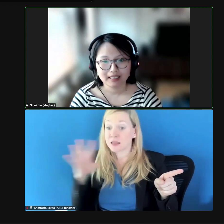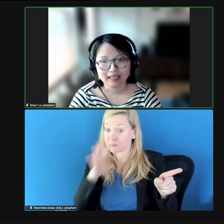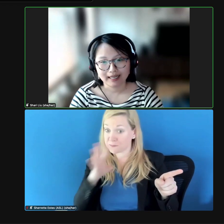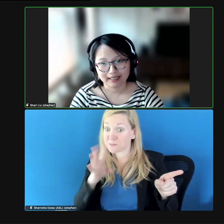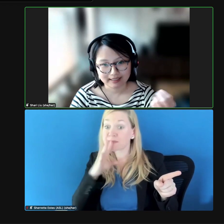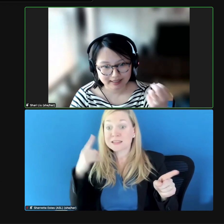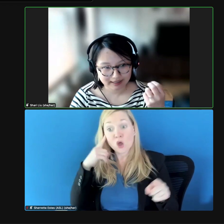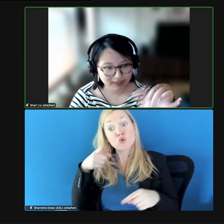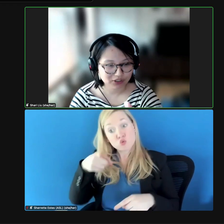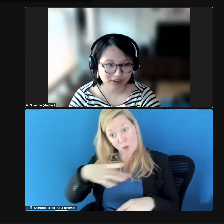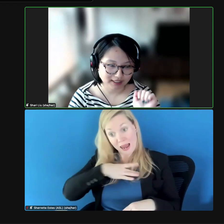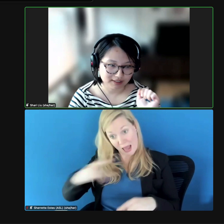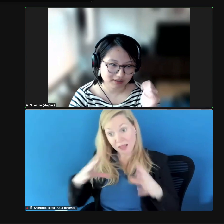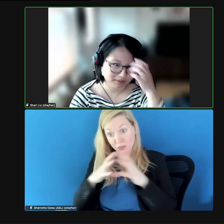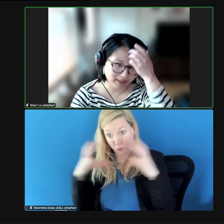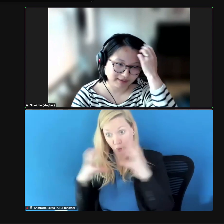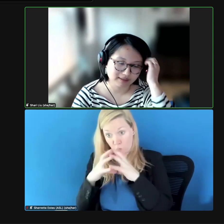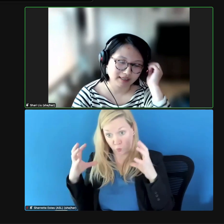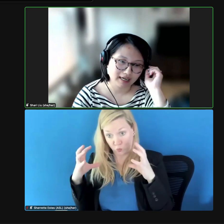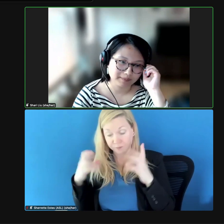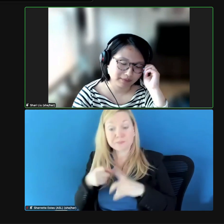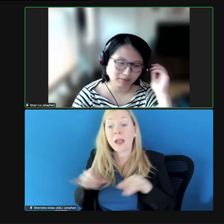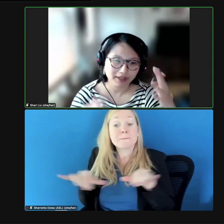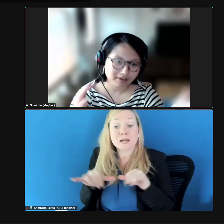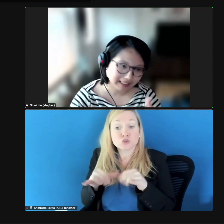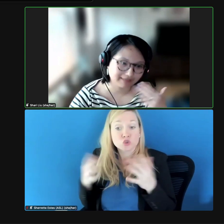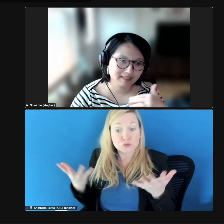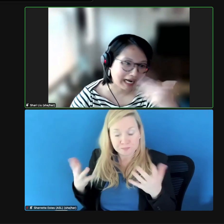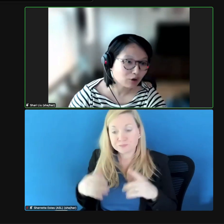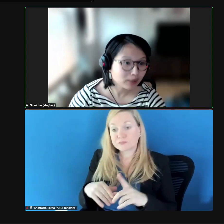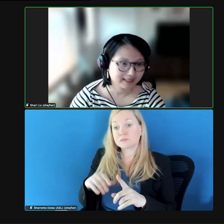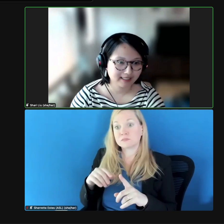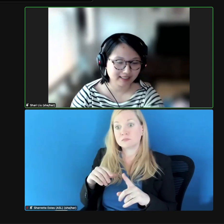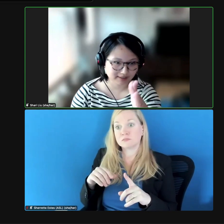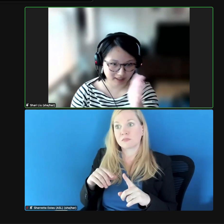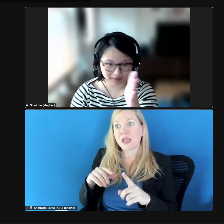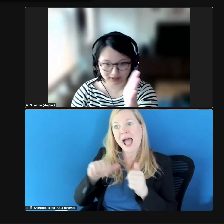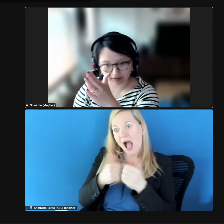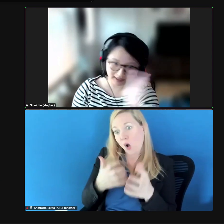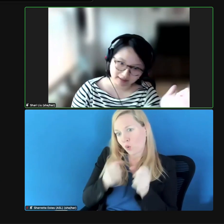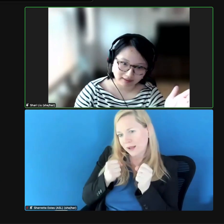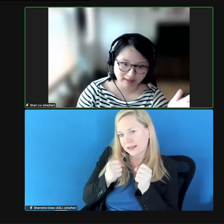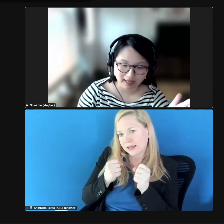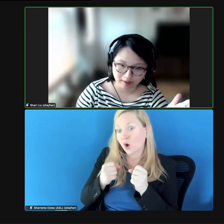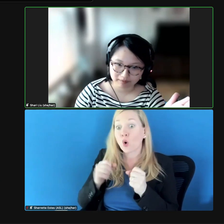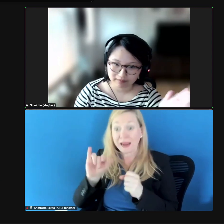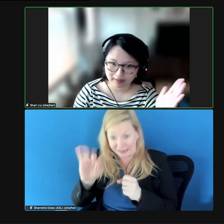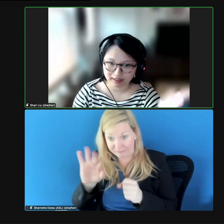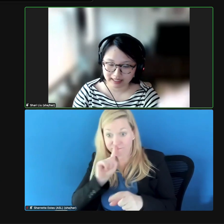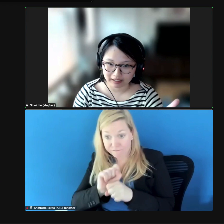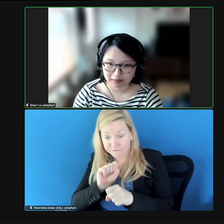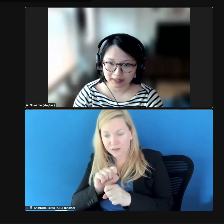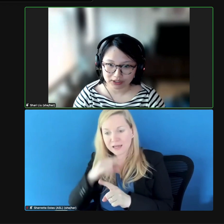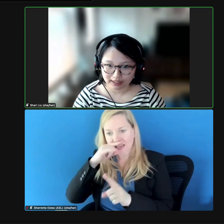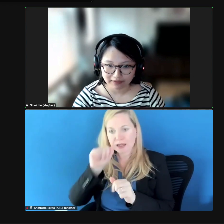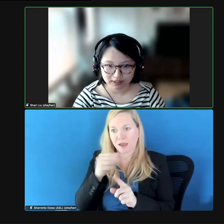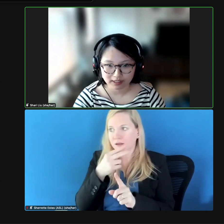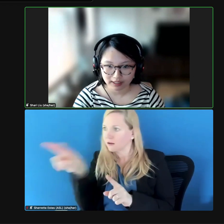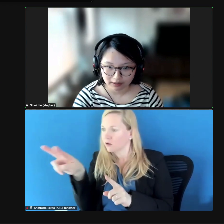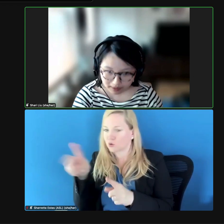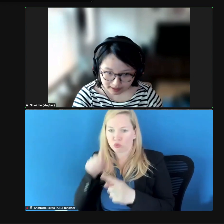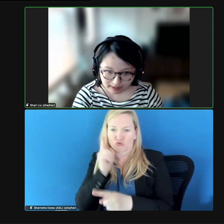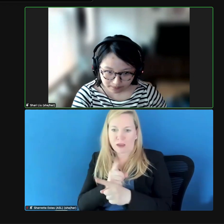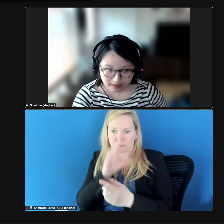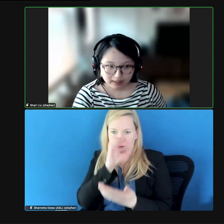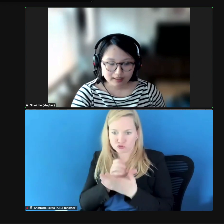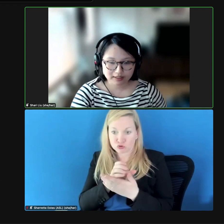balloon? And the measure is whether and how quickly kids are able to look at the indicated picture after